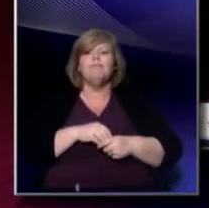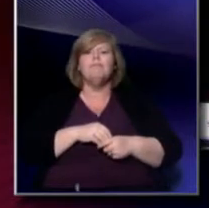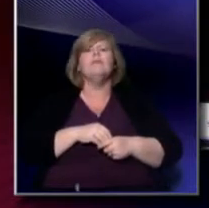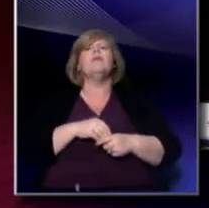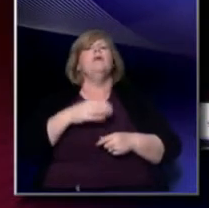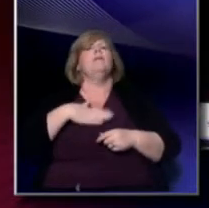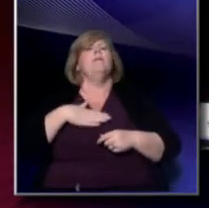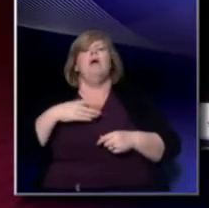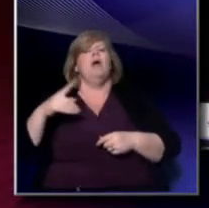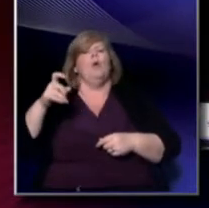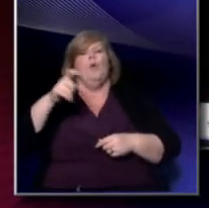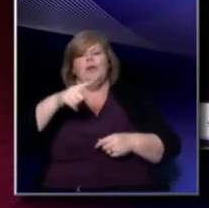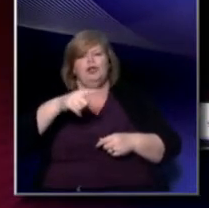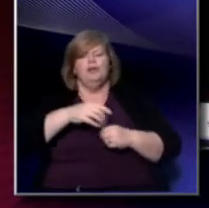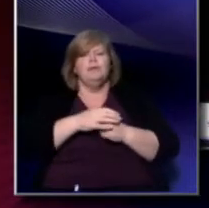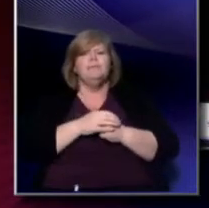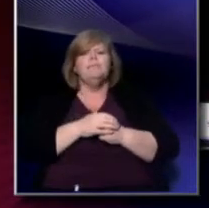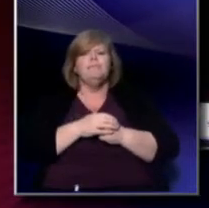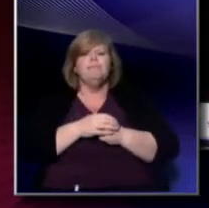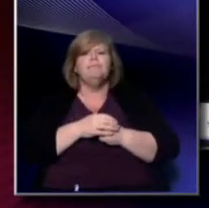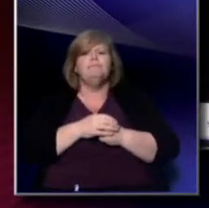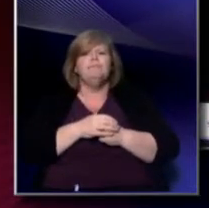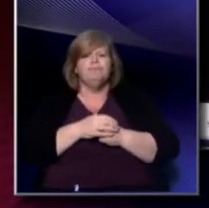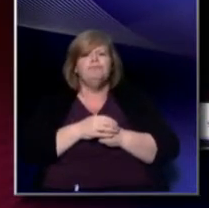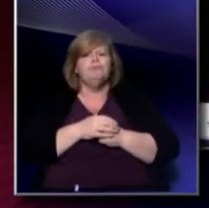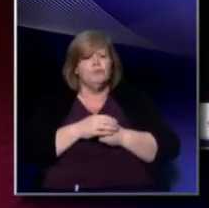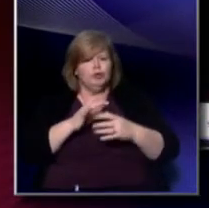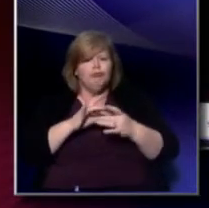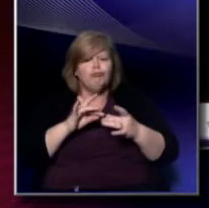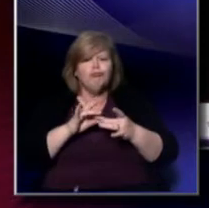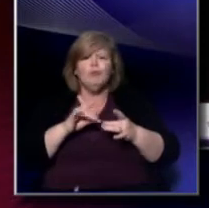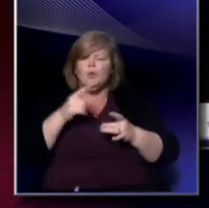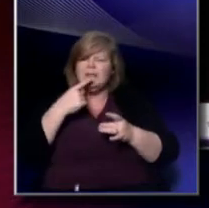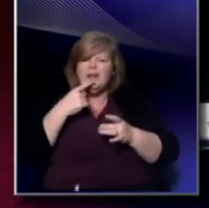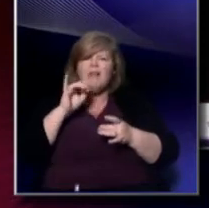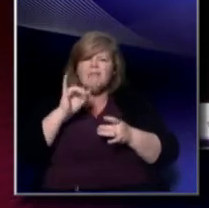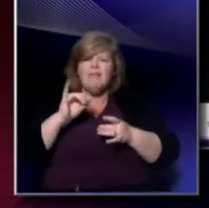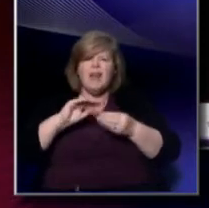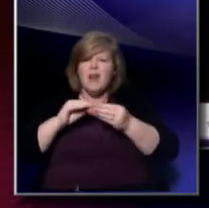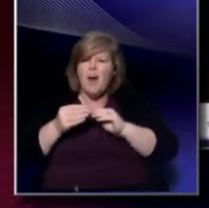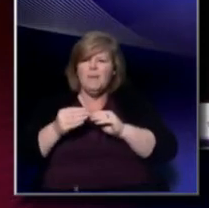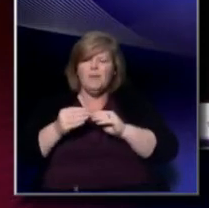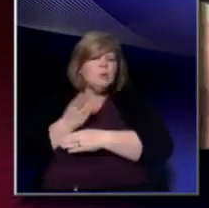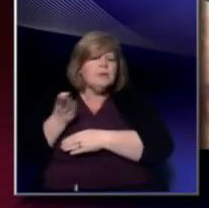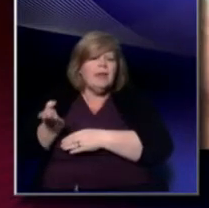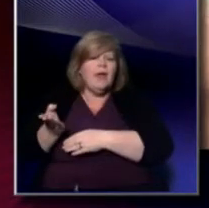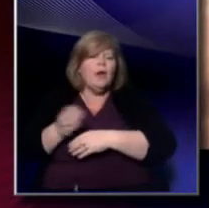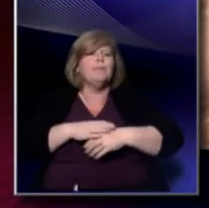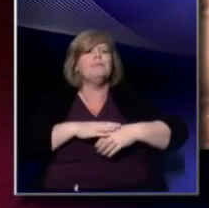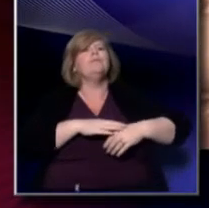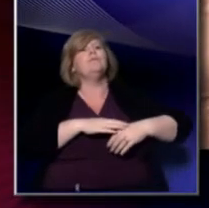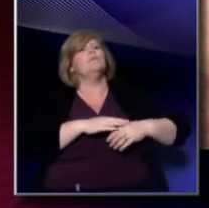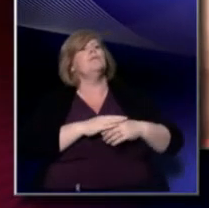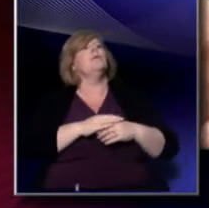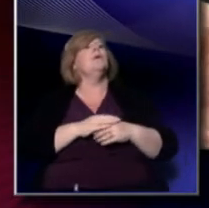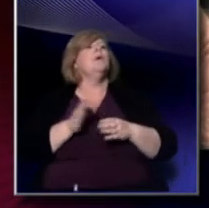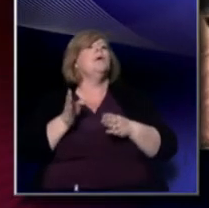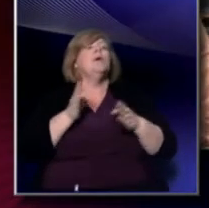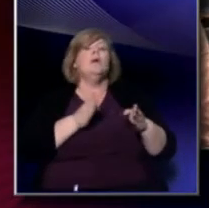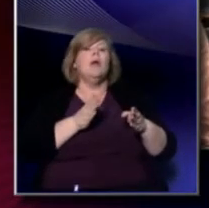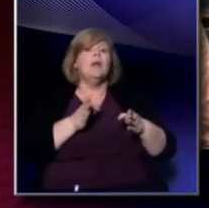My question is, you mentioned that the census is so small for blind school. That we're going to bring